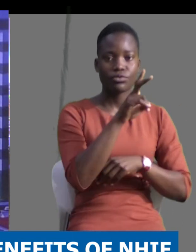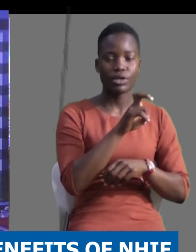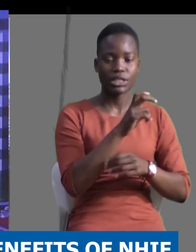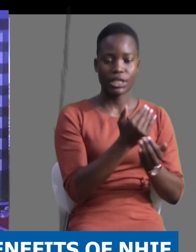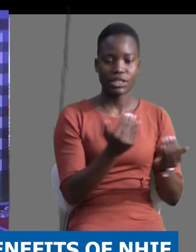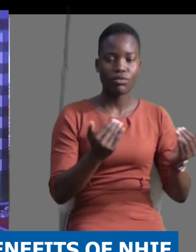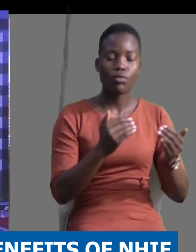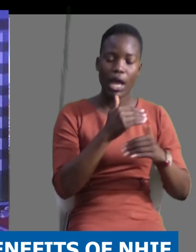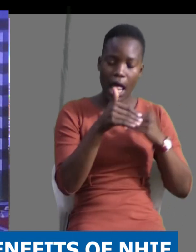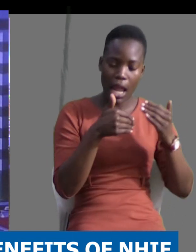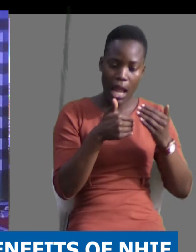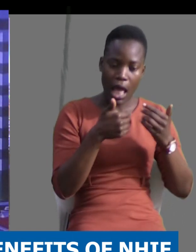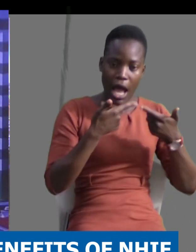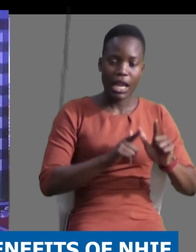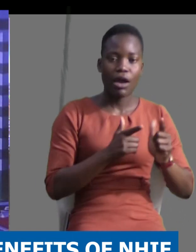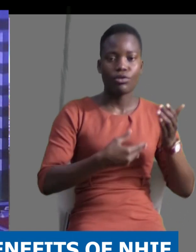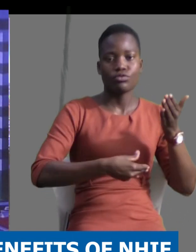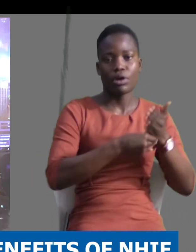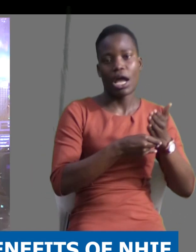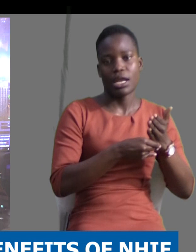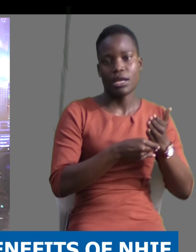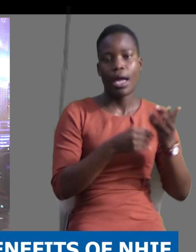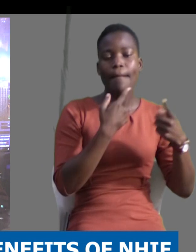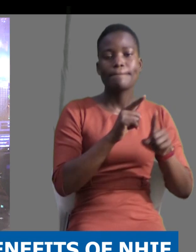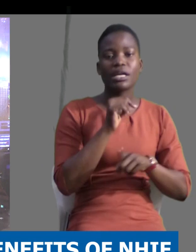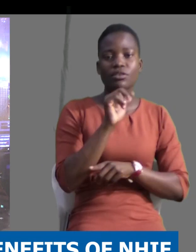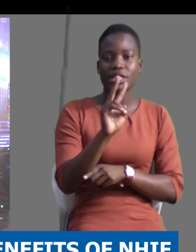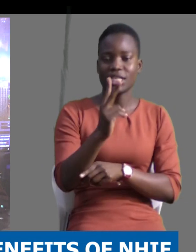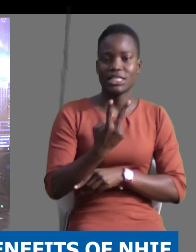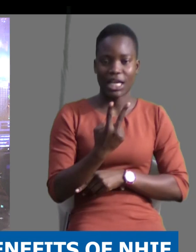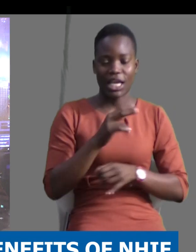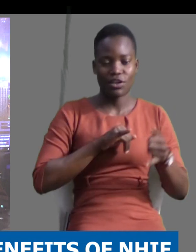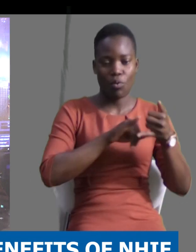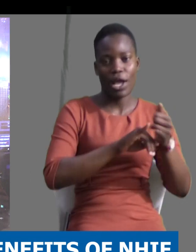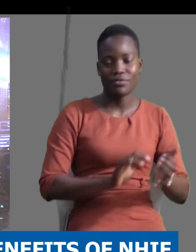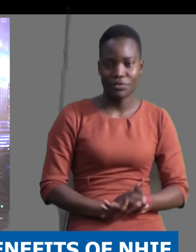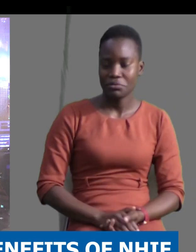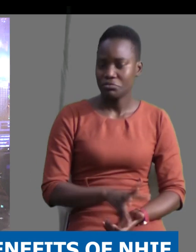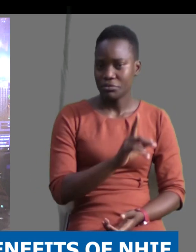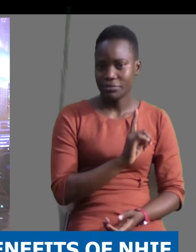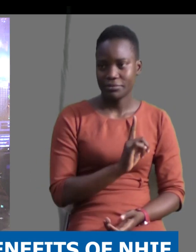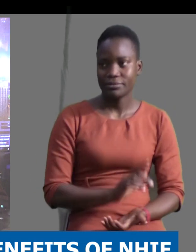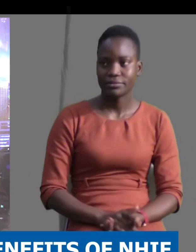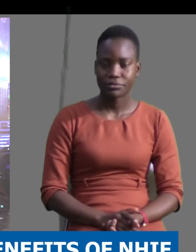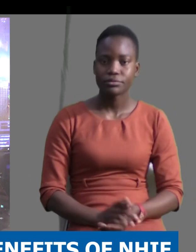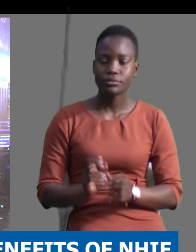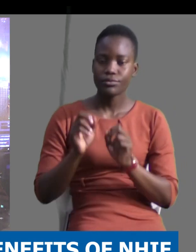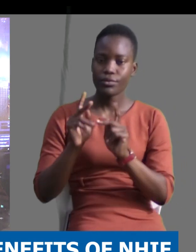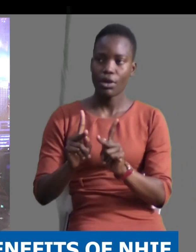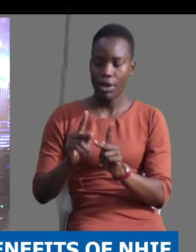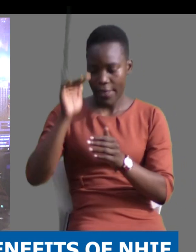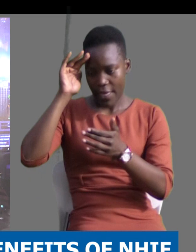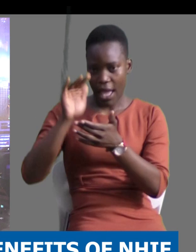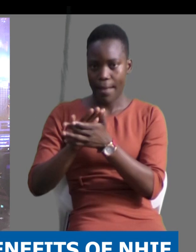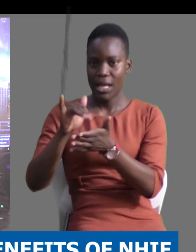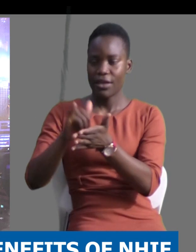you have 20 children, we'll allow you to put them all under your cover. But not the second spouse. Not the second spouse.